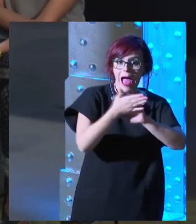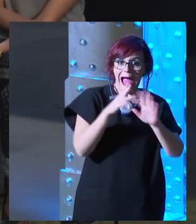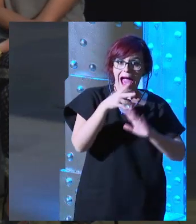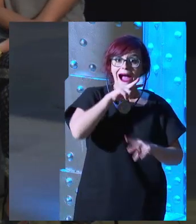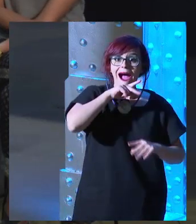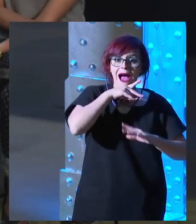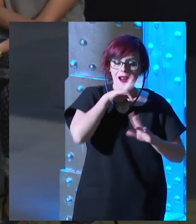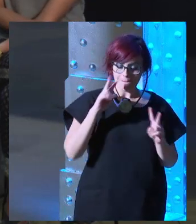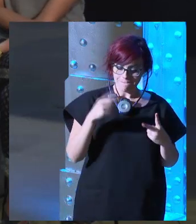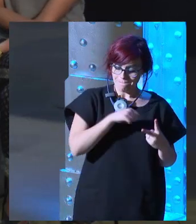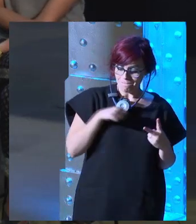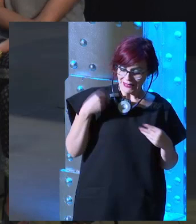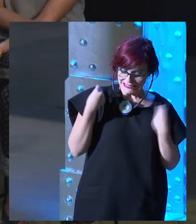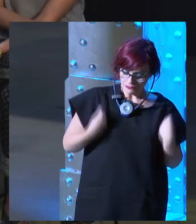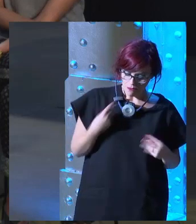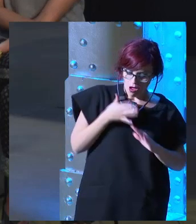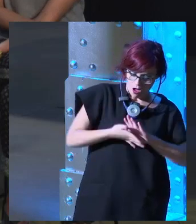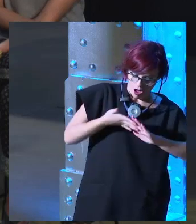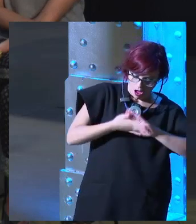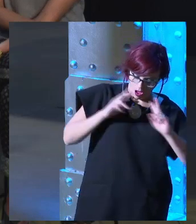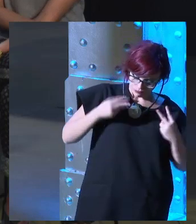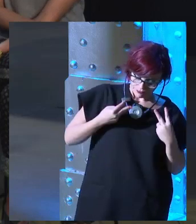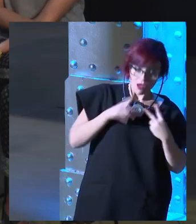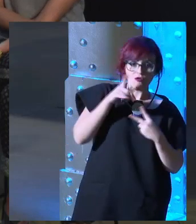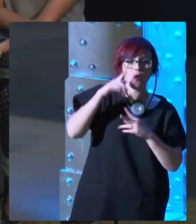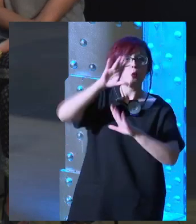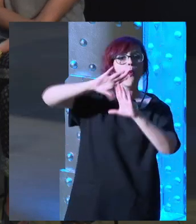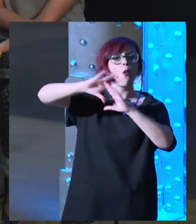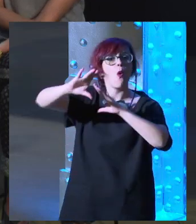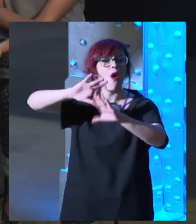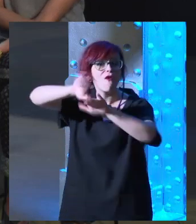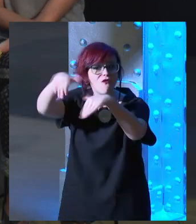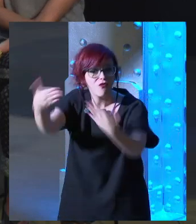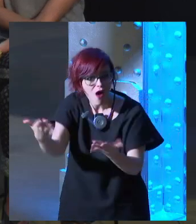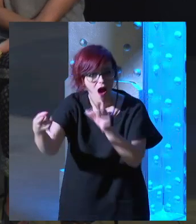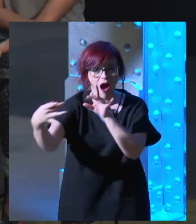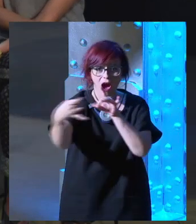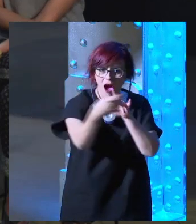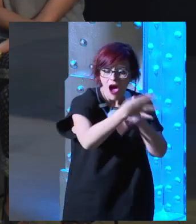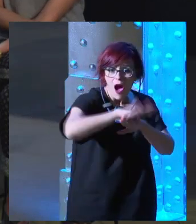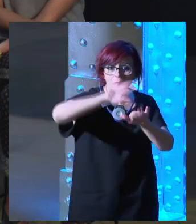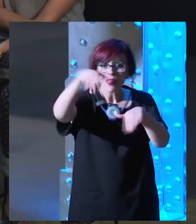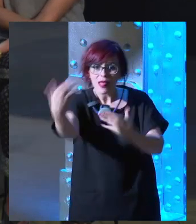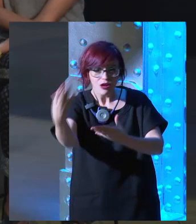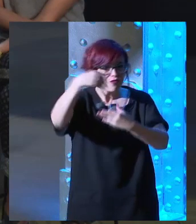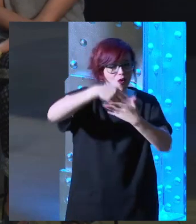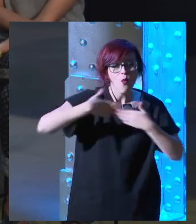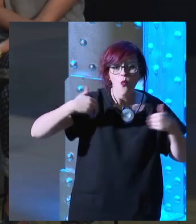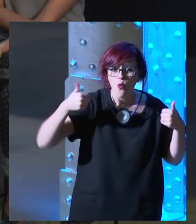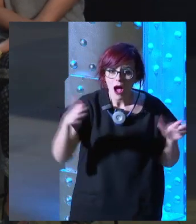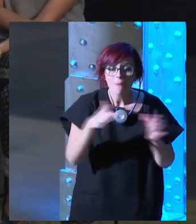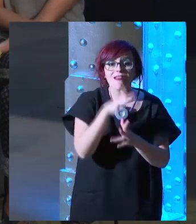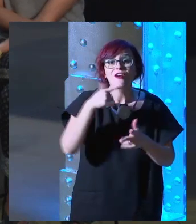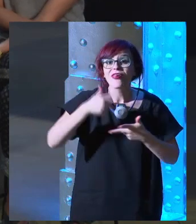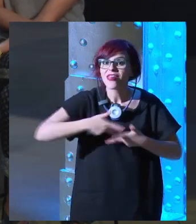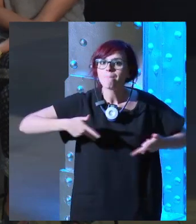world, internal and external, that you find yourself in. There's nothing democratic about not giving our children the best